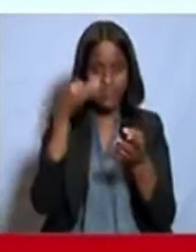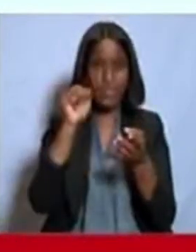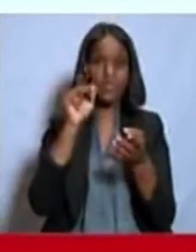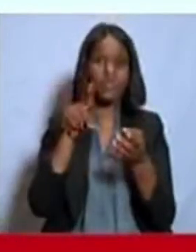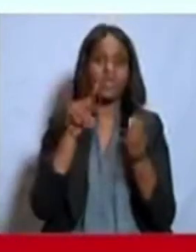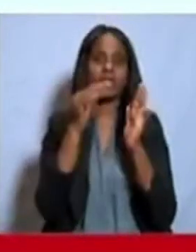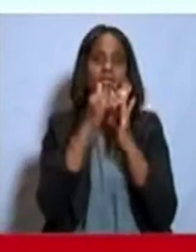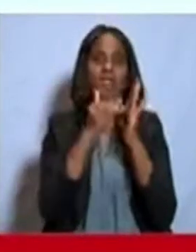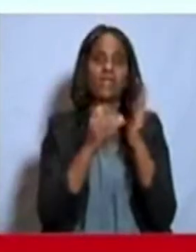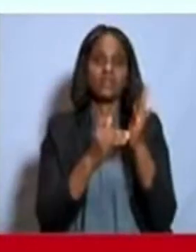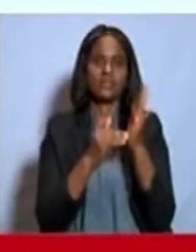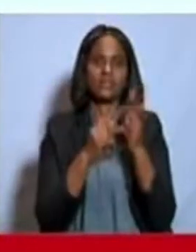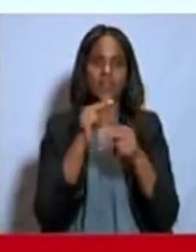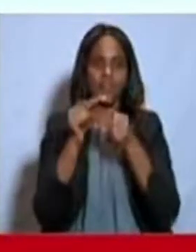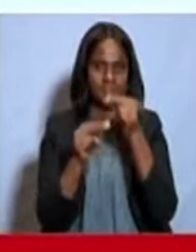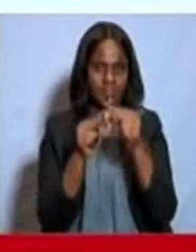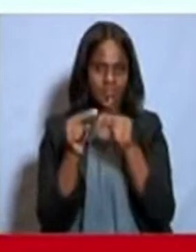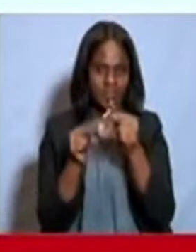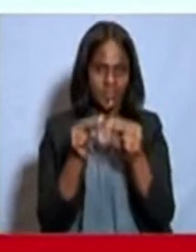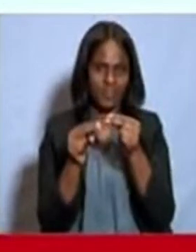guidelines, meaning that